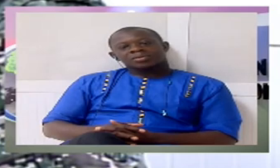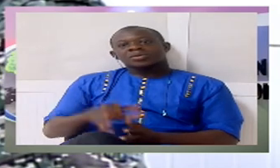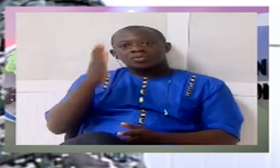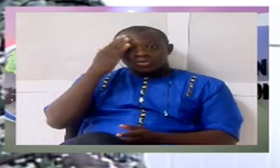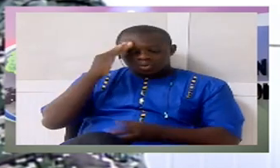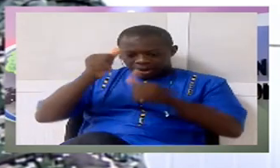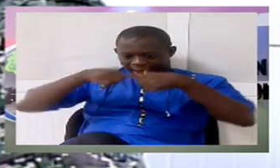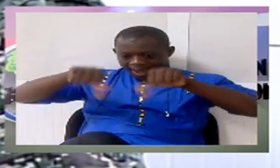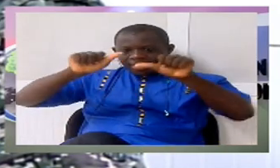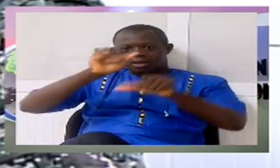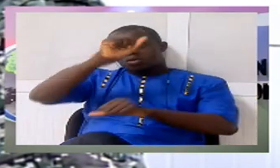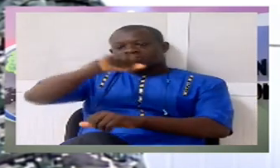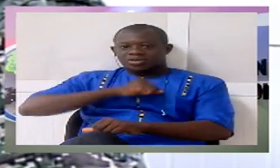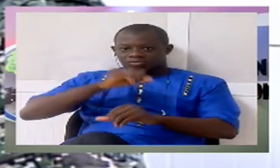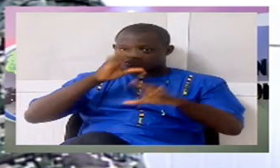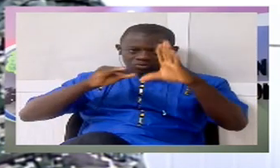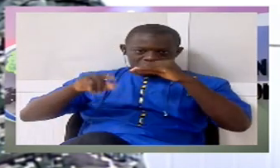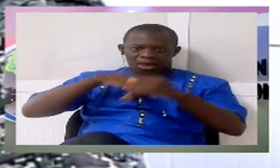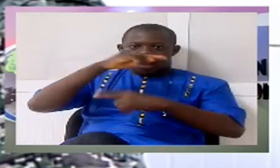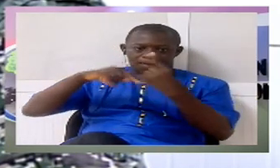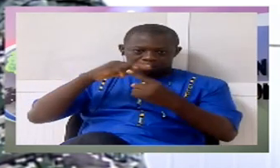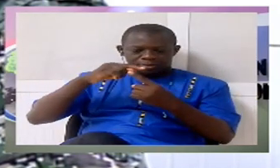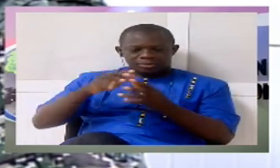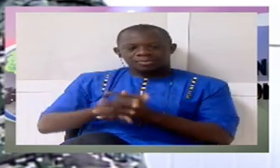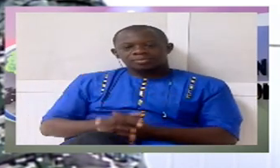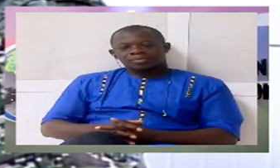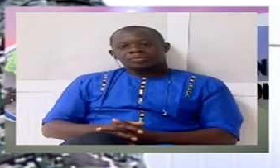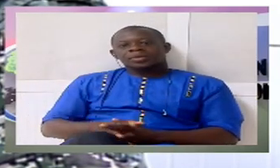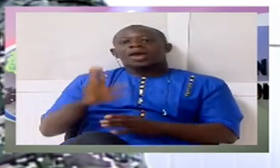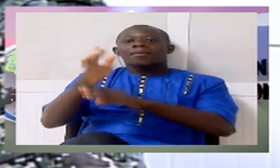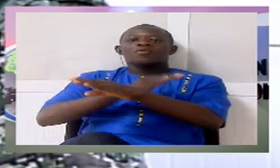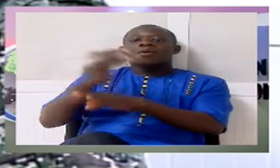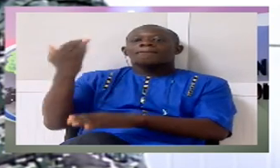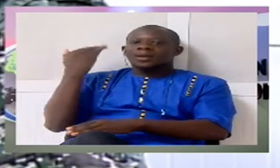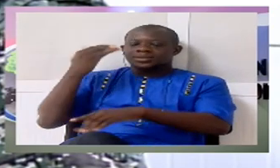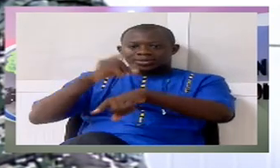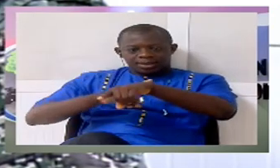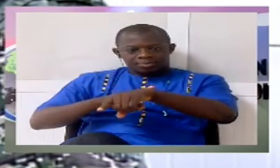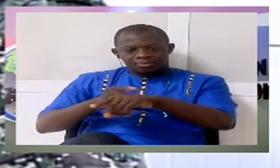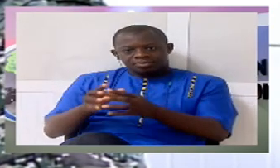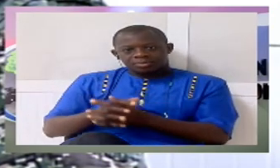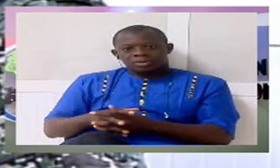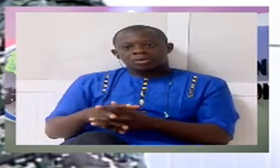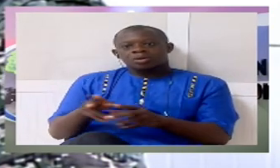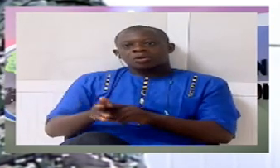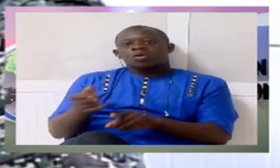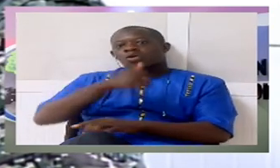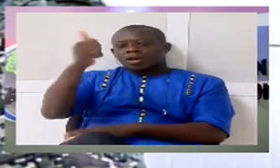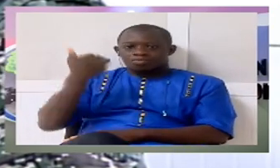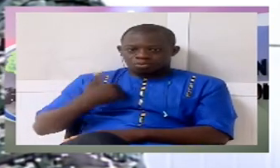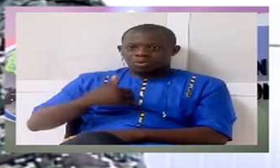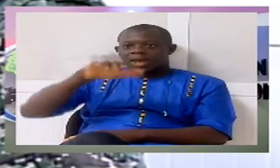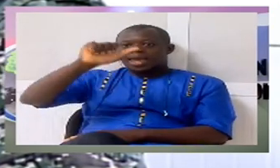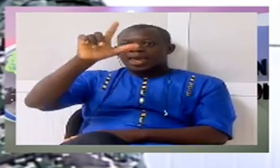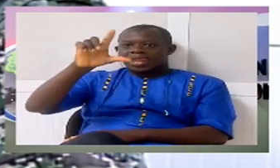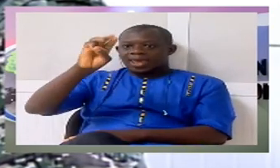wani. On this point that you are speaking on, okay, tamu mosi amamu moni behave that those kind of attitude tamu. At that time Almamu